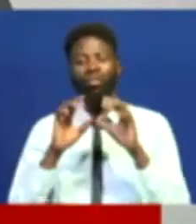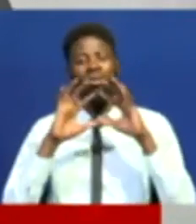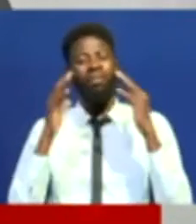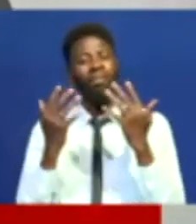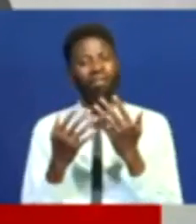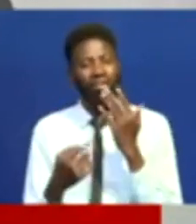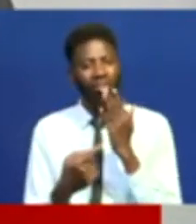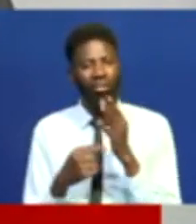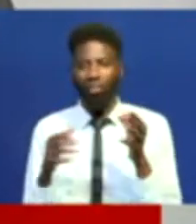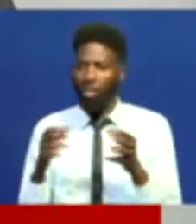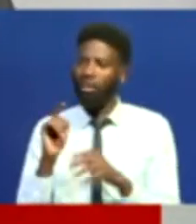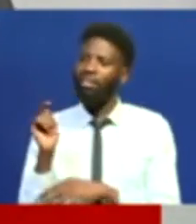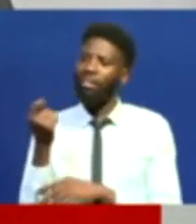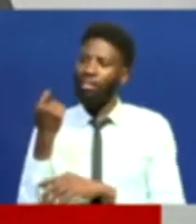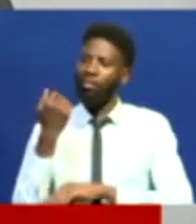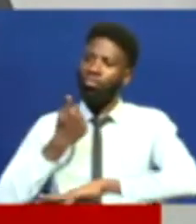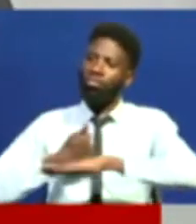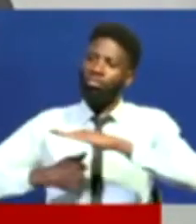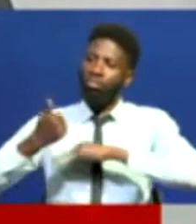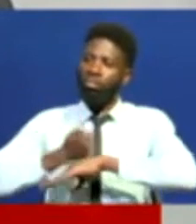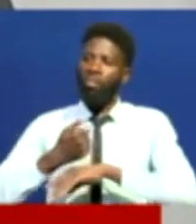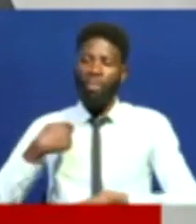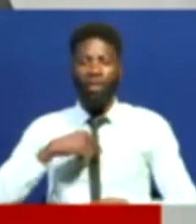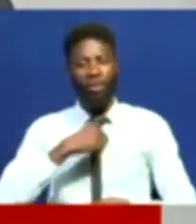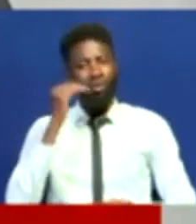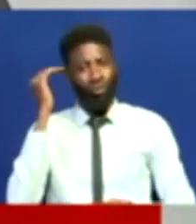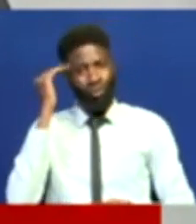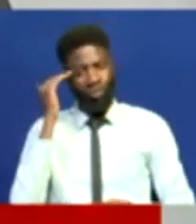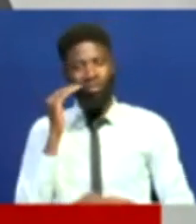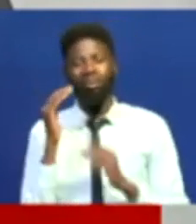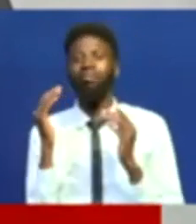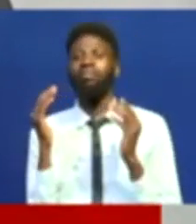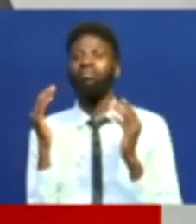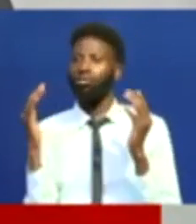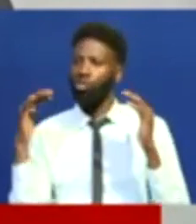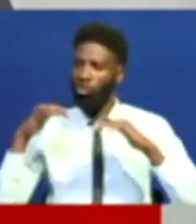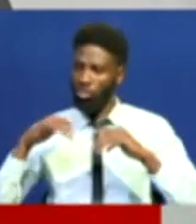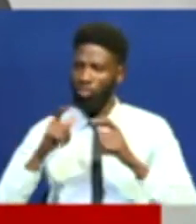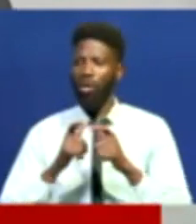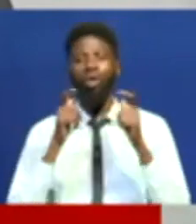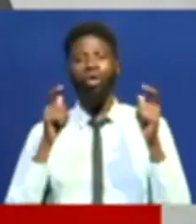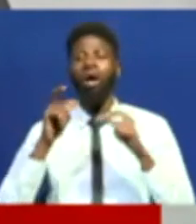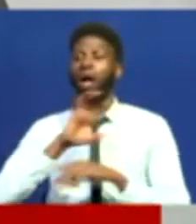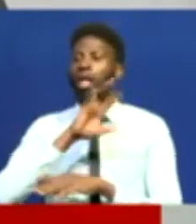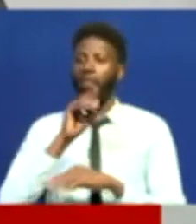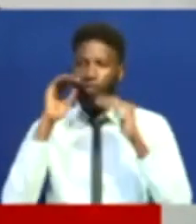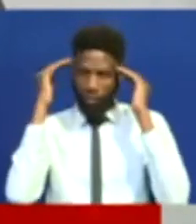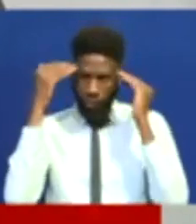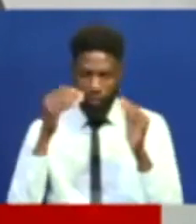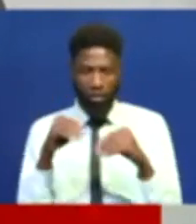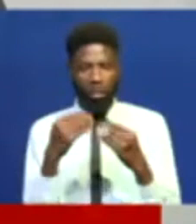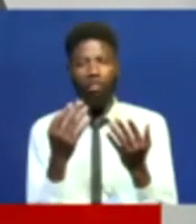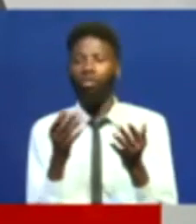in Kenya. And we know that scaling this summit to a continental level will provide a huge opportunity for